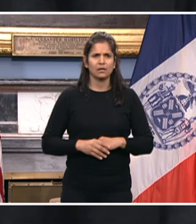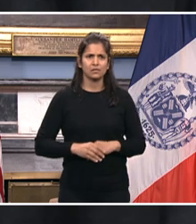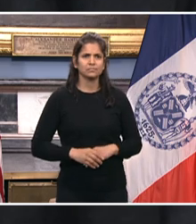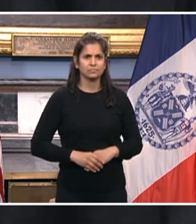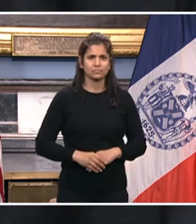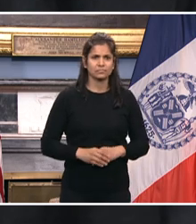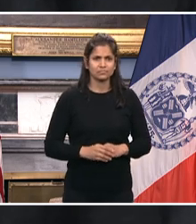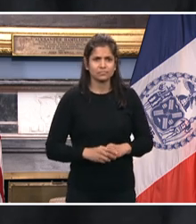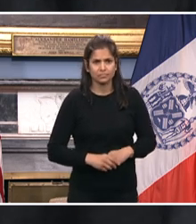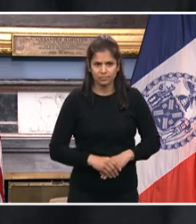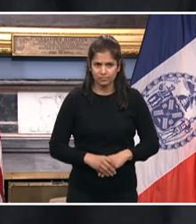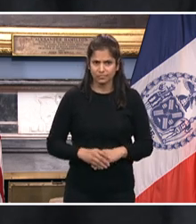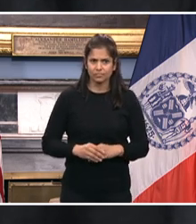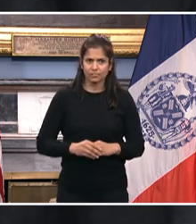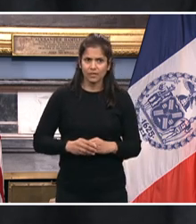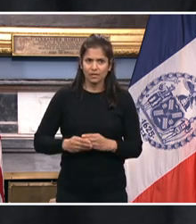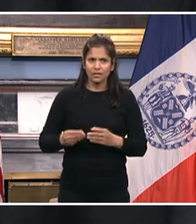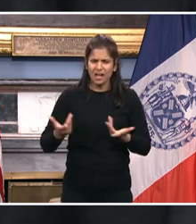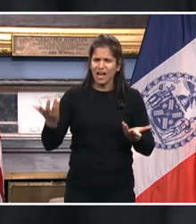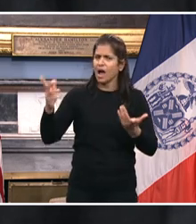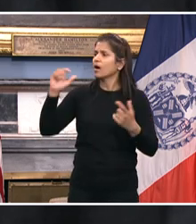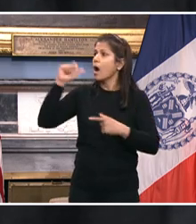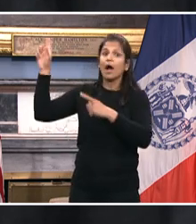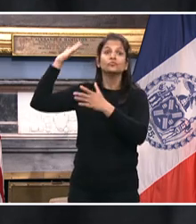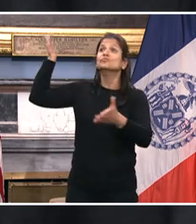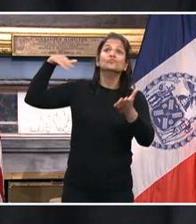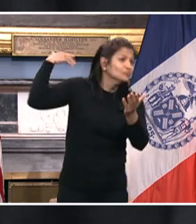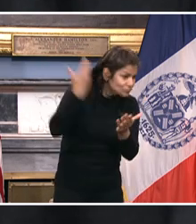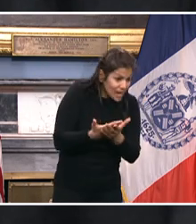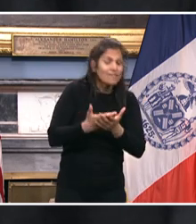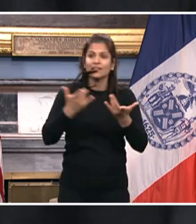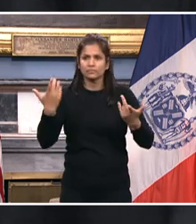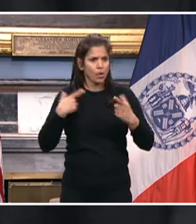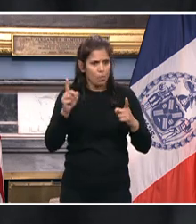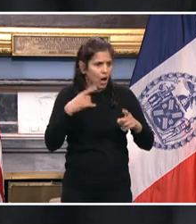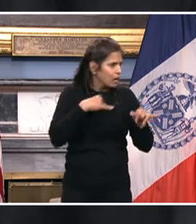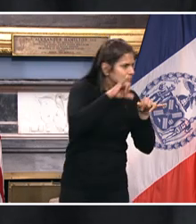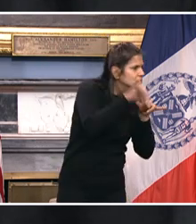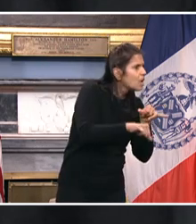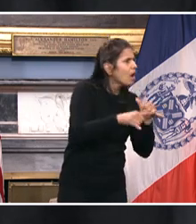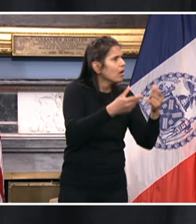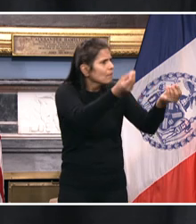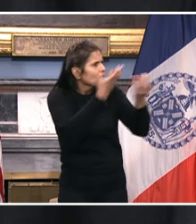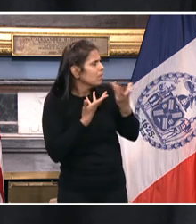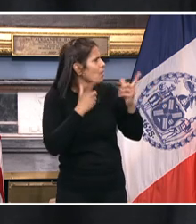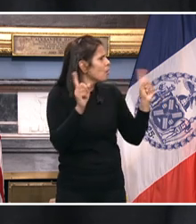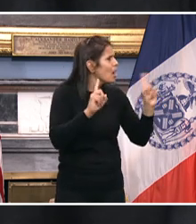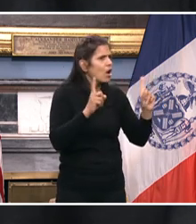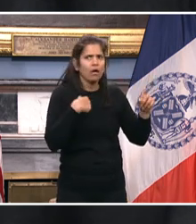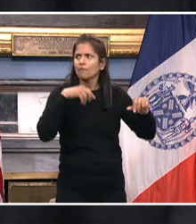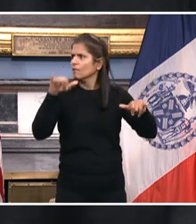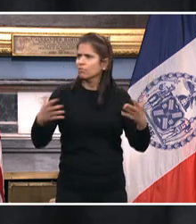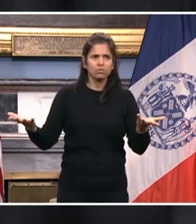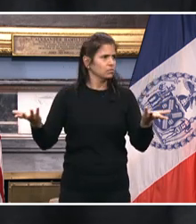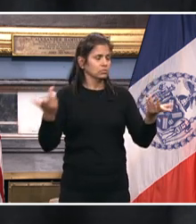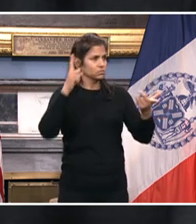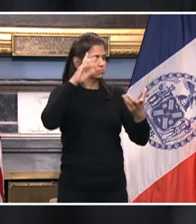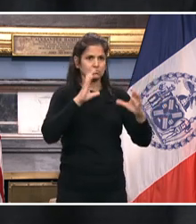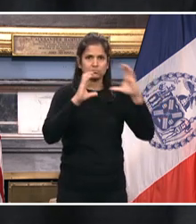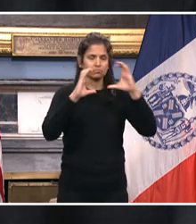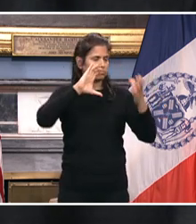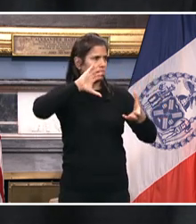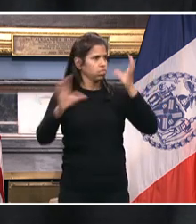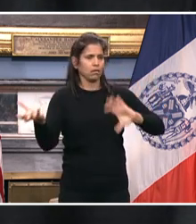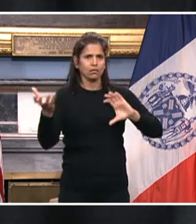pocket. Is your office coordinating all that? What can you tell these folks? Yeah. Andrew, this is obviously a